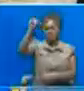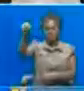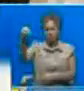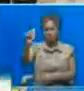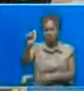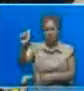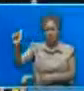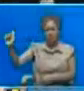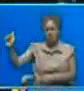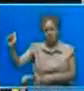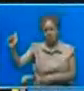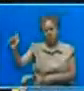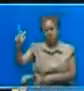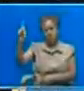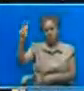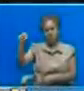Juma,